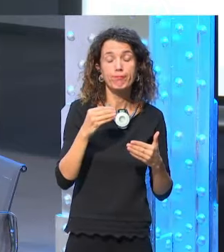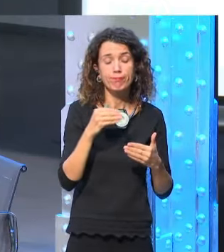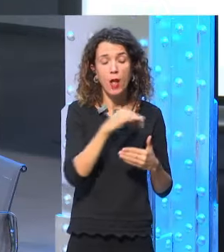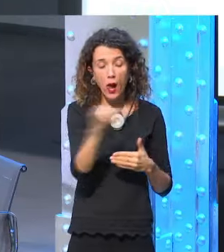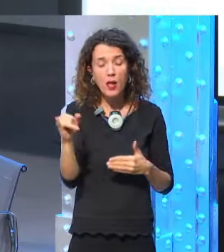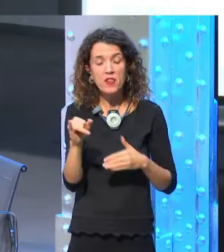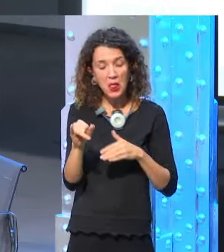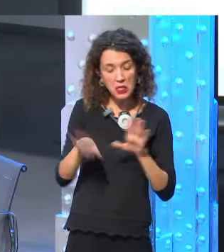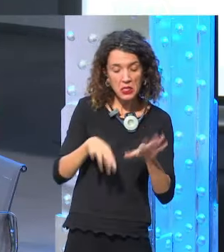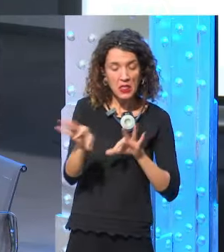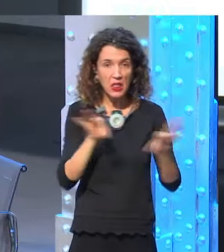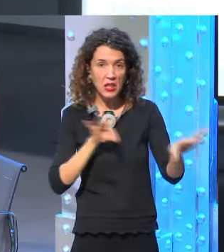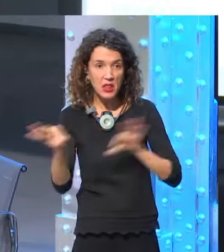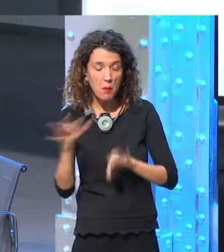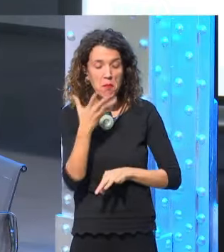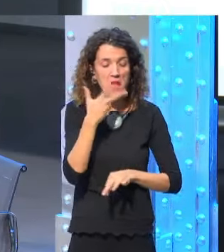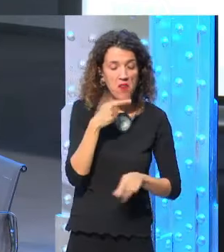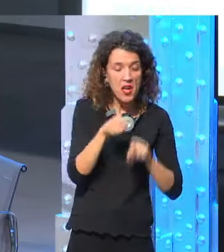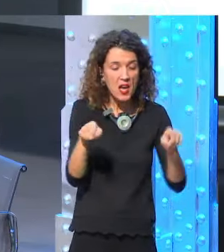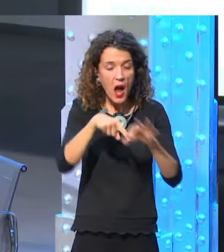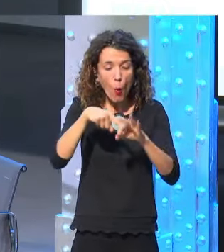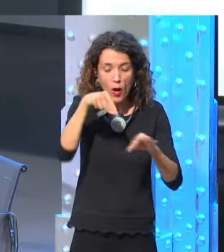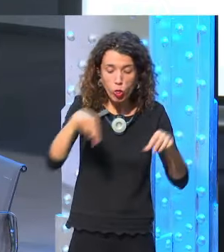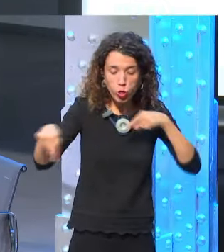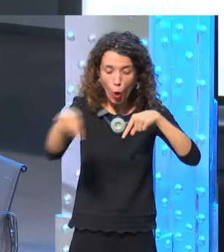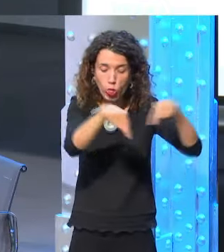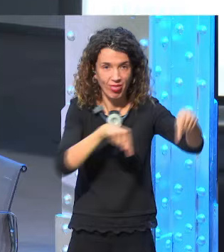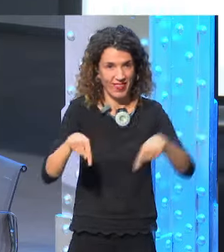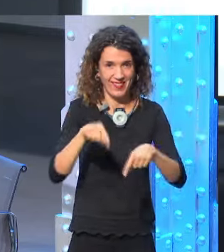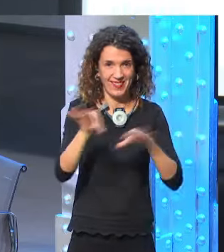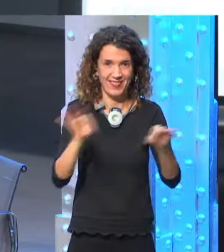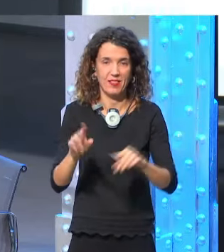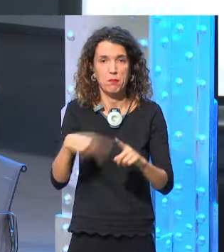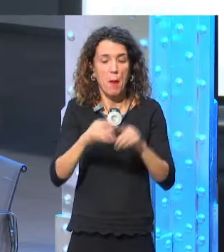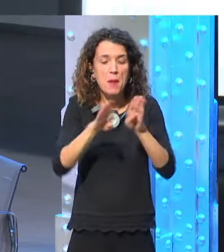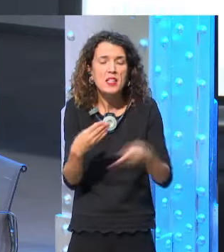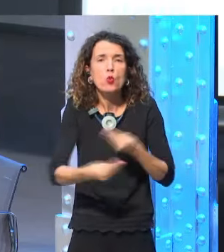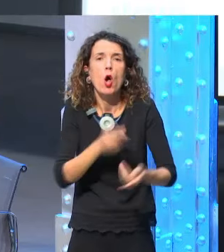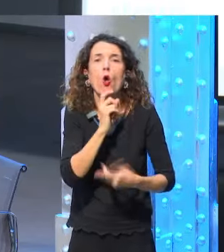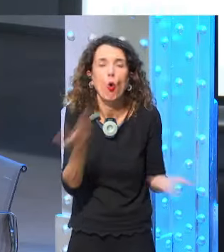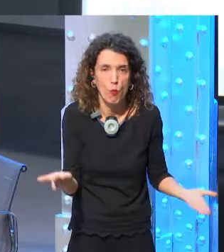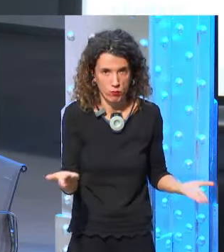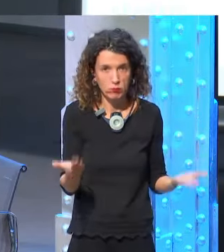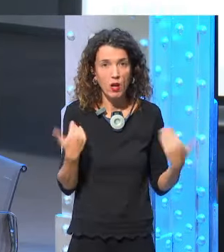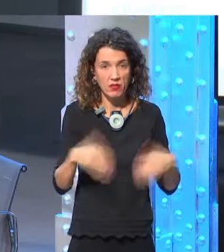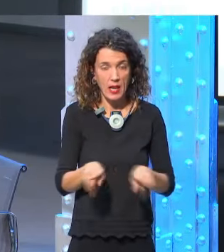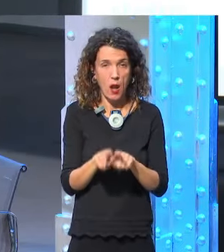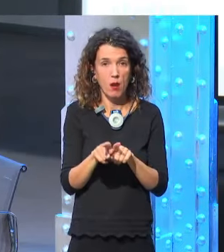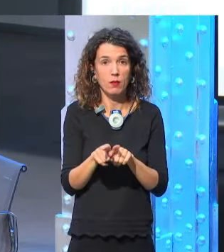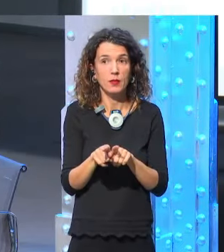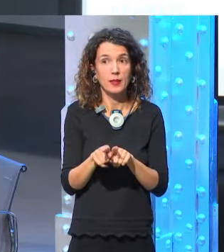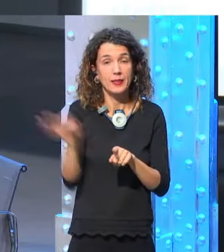holes and how they're going to use this table, how wide this table is. So this shifts the premise from form into the design